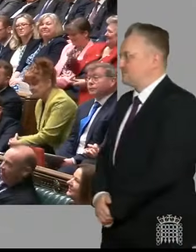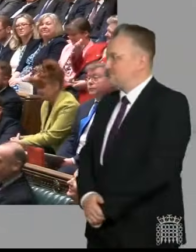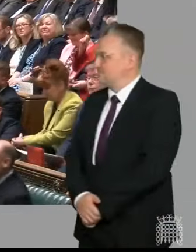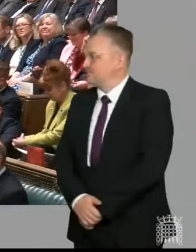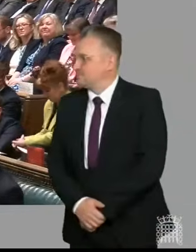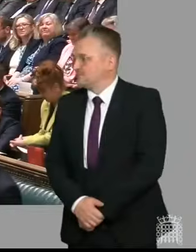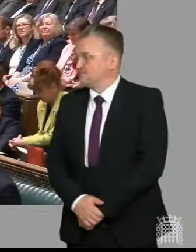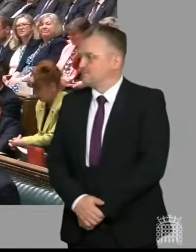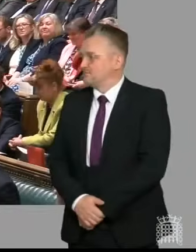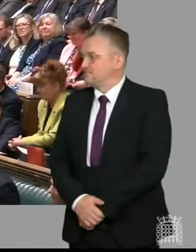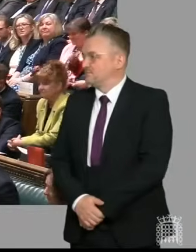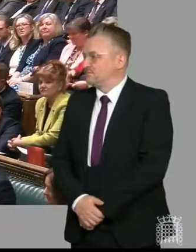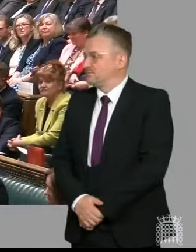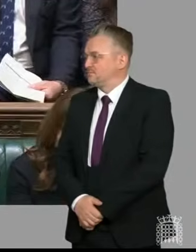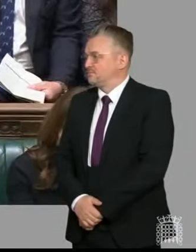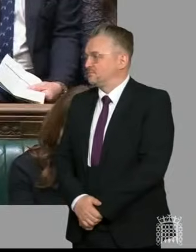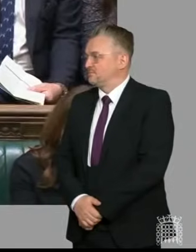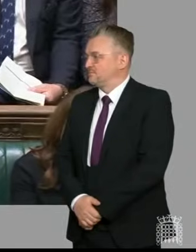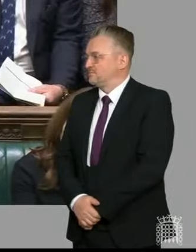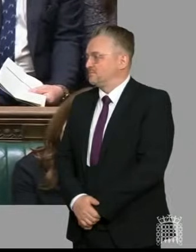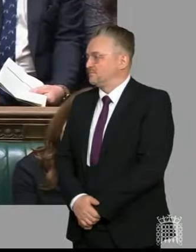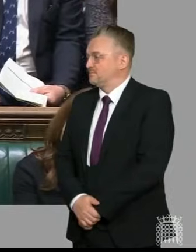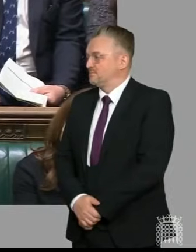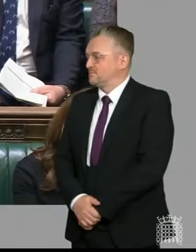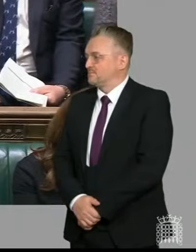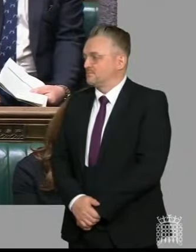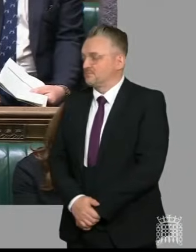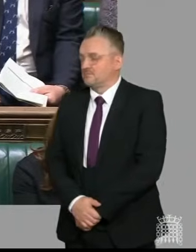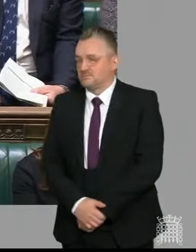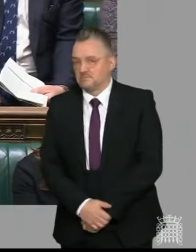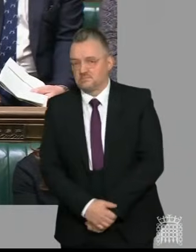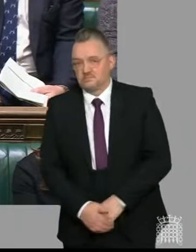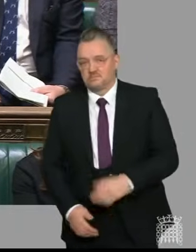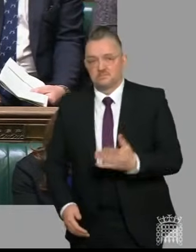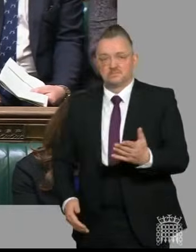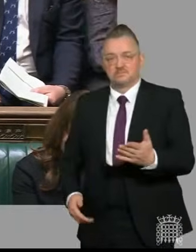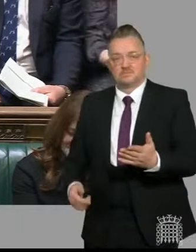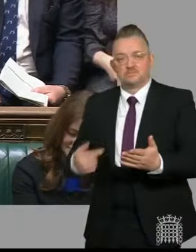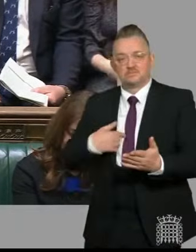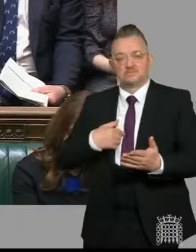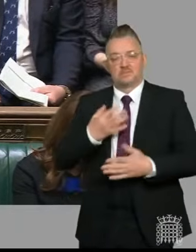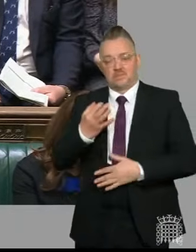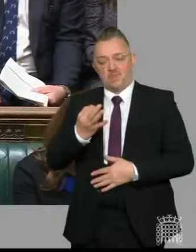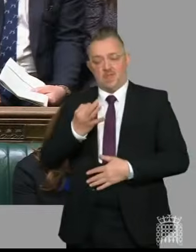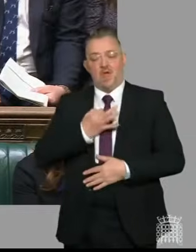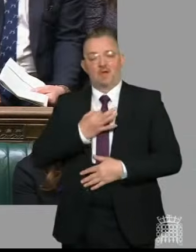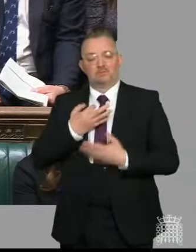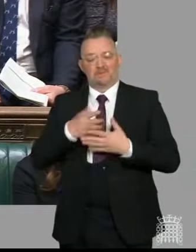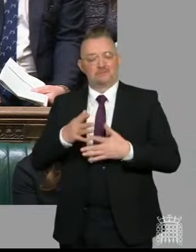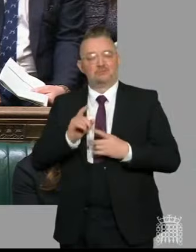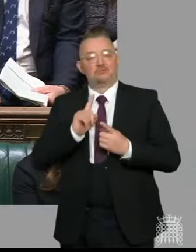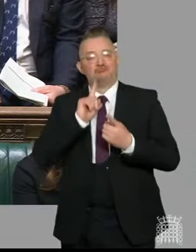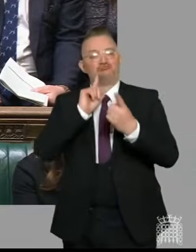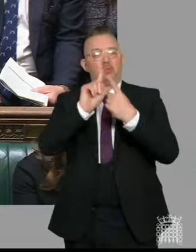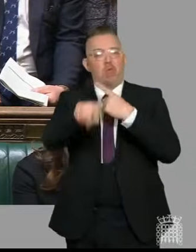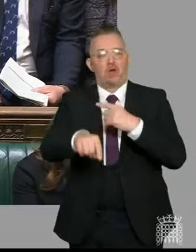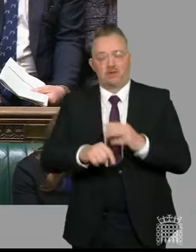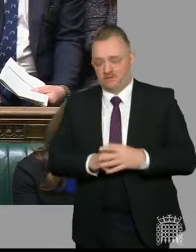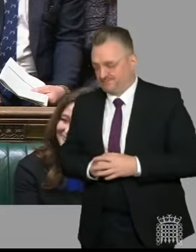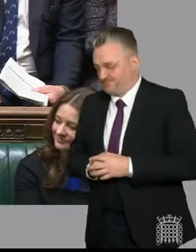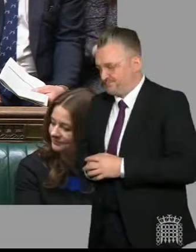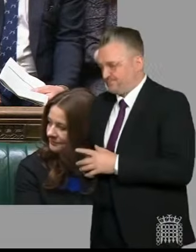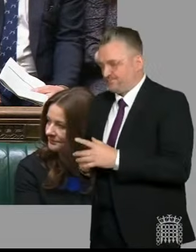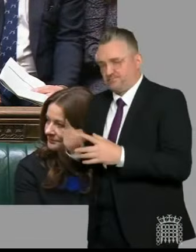Mr. Speaker, I have been asked to reply. I know that members across the House will wish to join